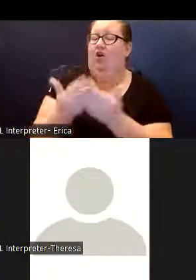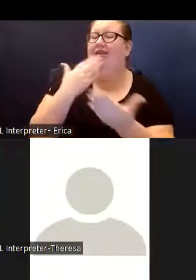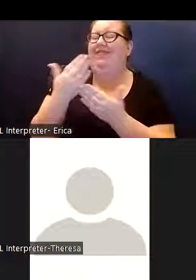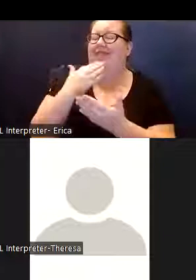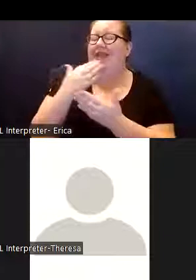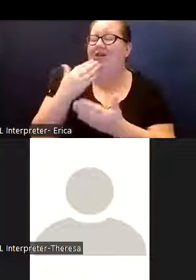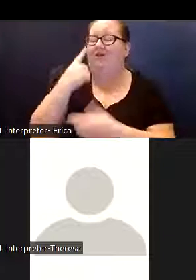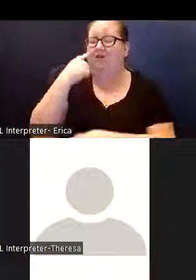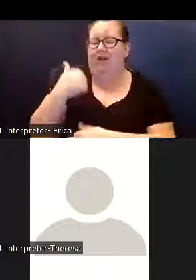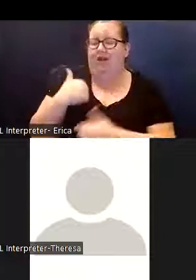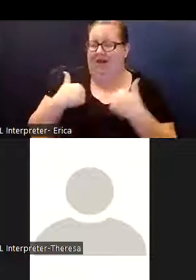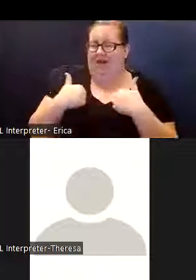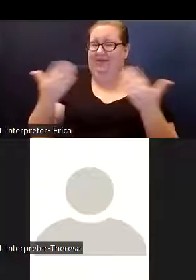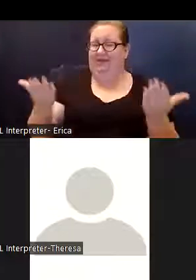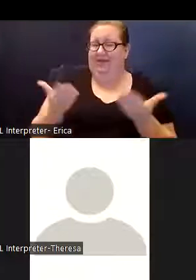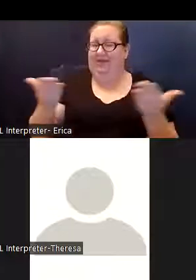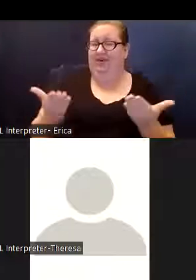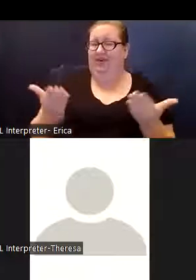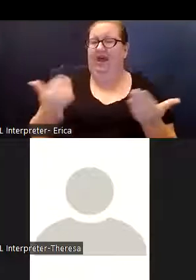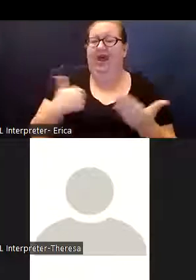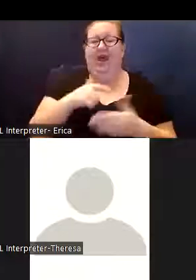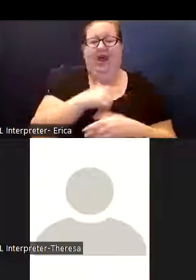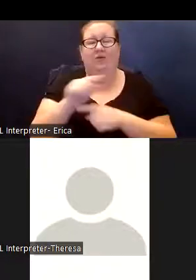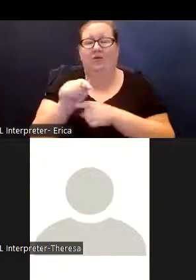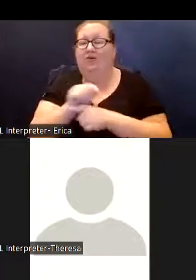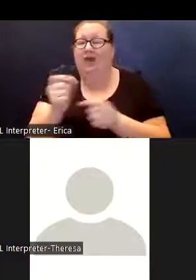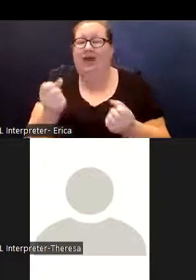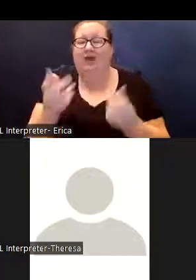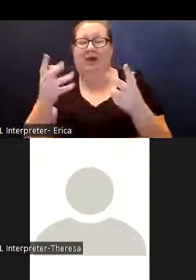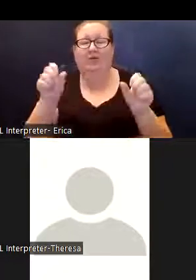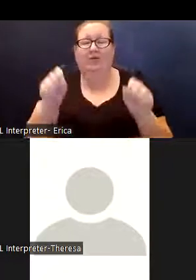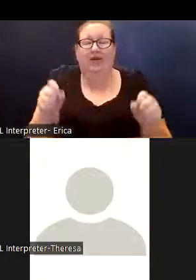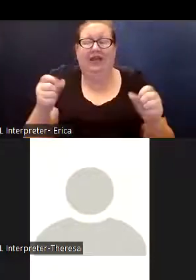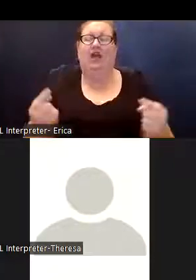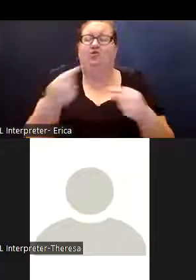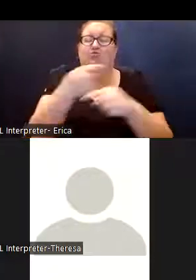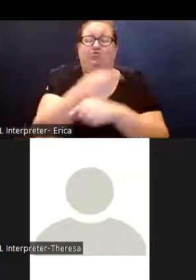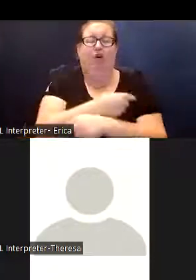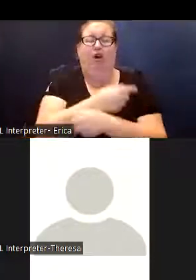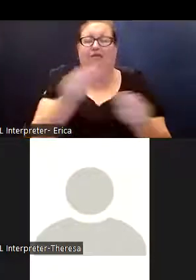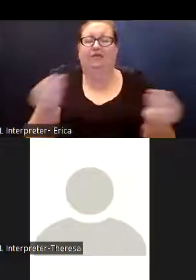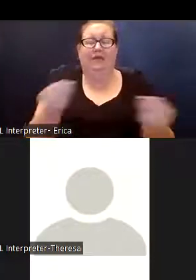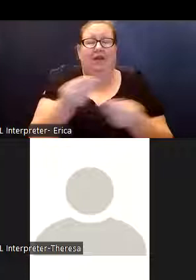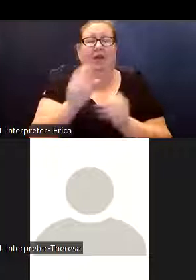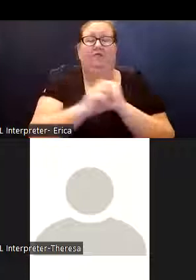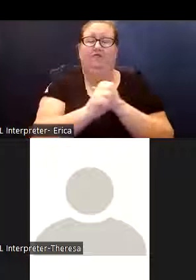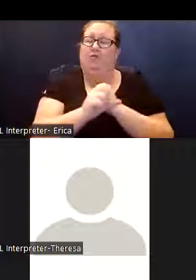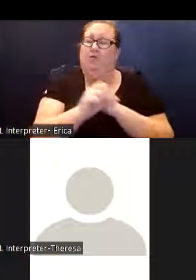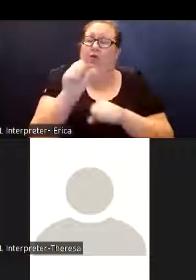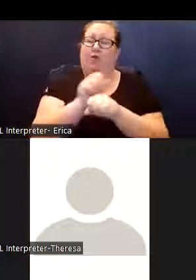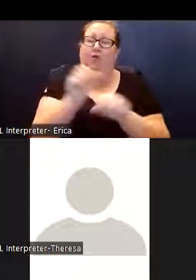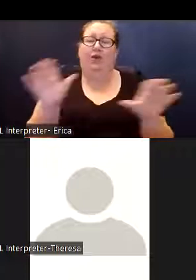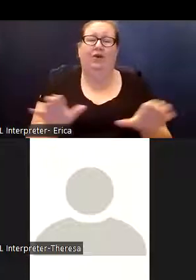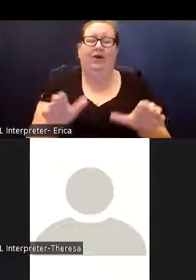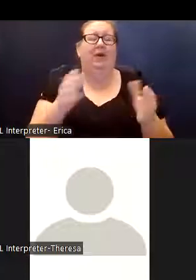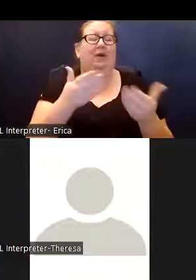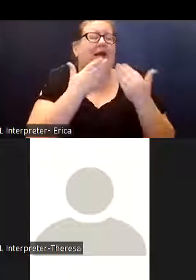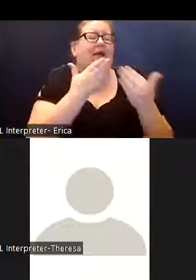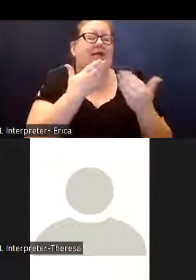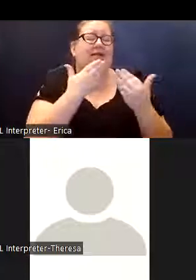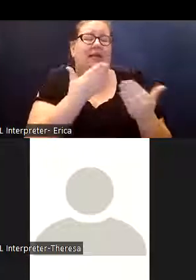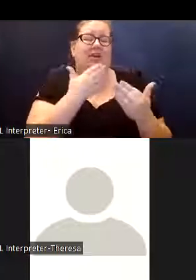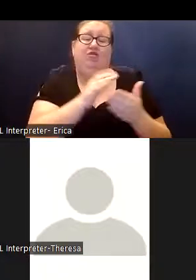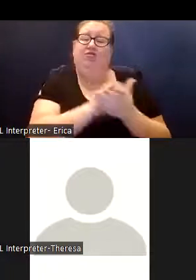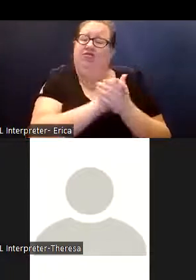call. I know we're trying as much as we can to cross-promote the work we're doing. And I want to start off by saying congratulations to New